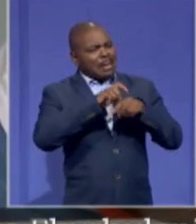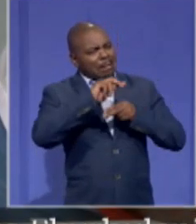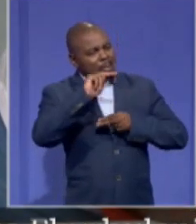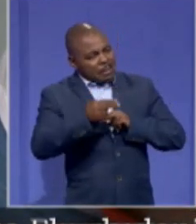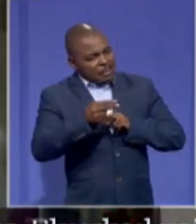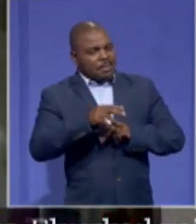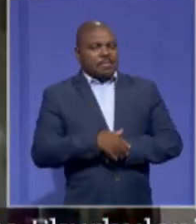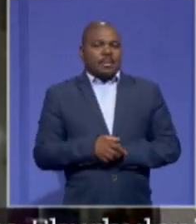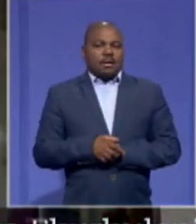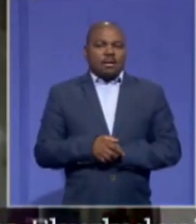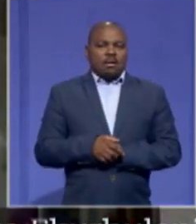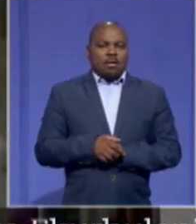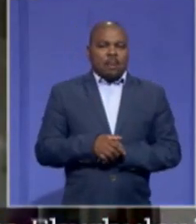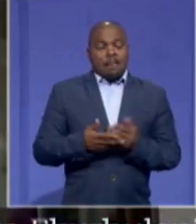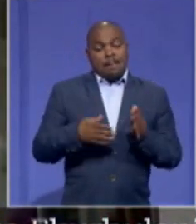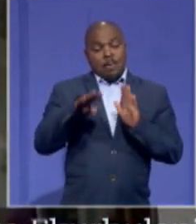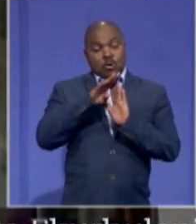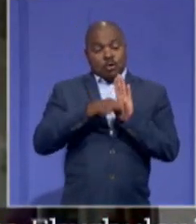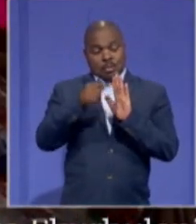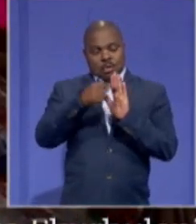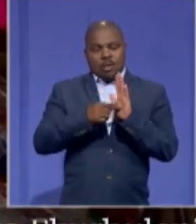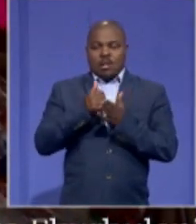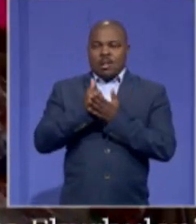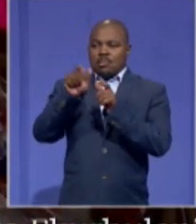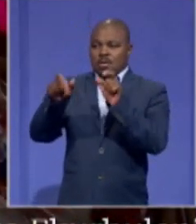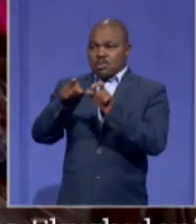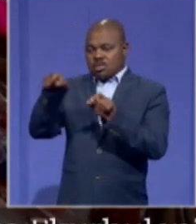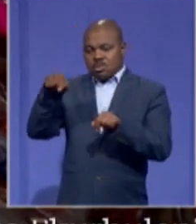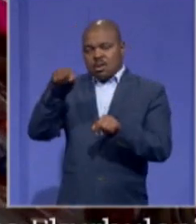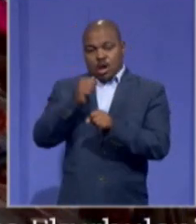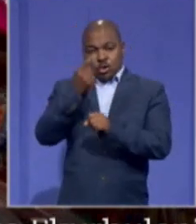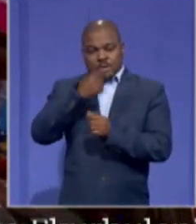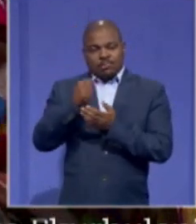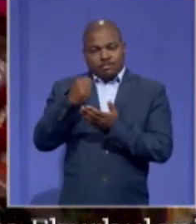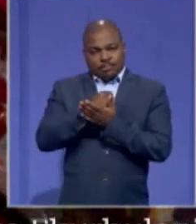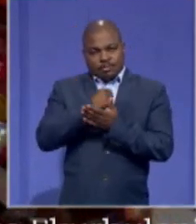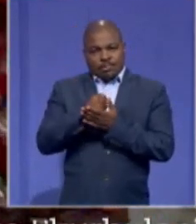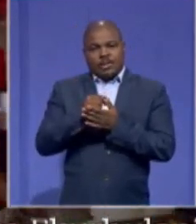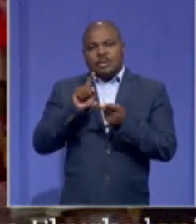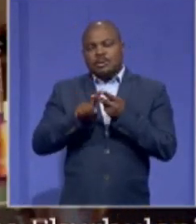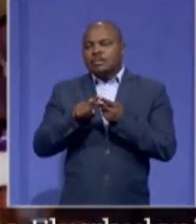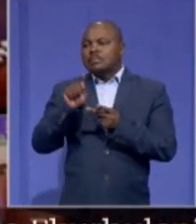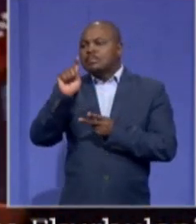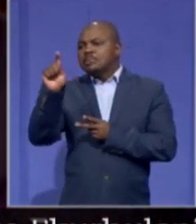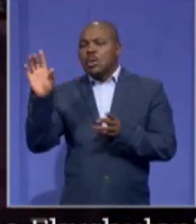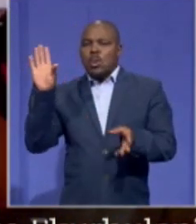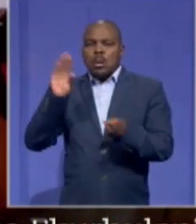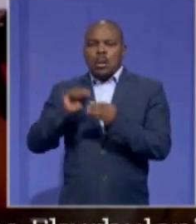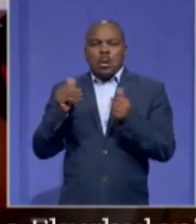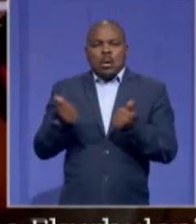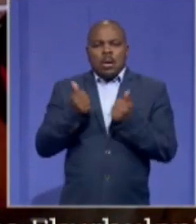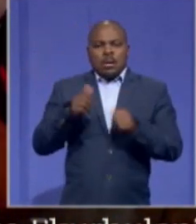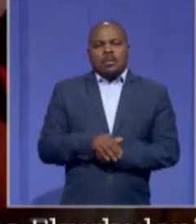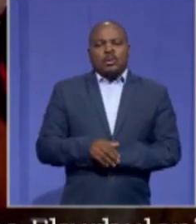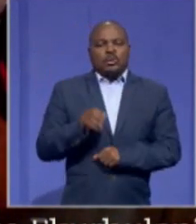mabenkele. Program e thusetsang beng ba mabenkele Gauteng e se e thusitse dikgwebo tse fetang